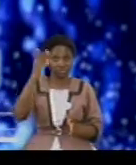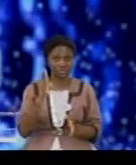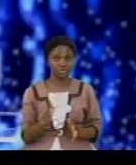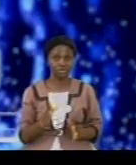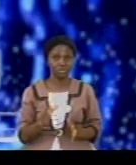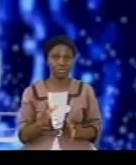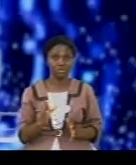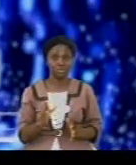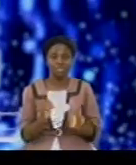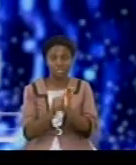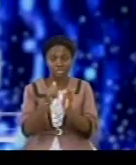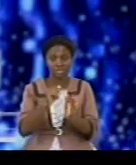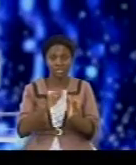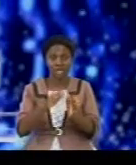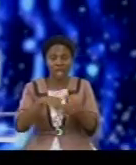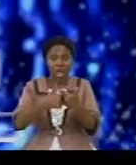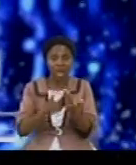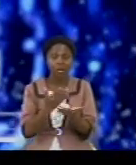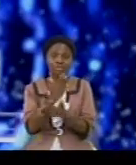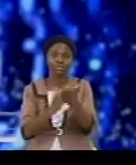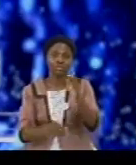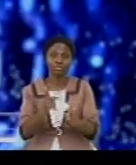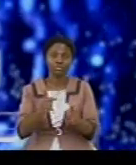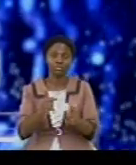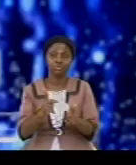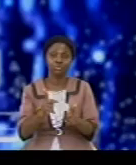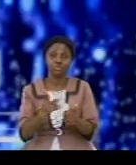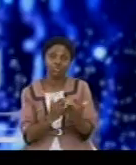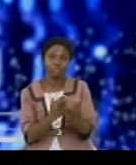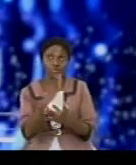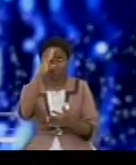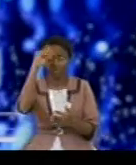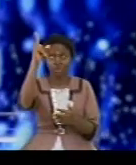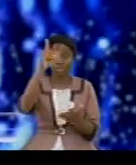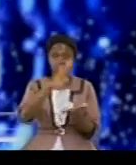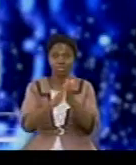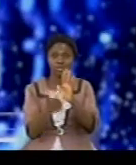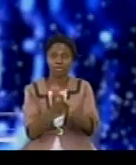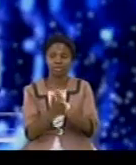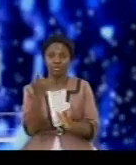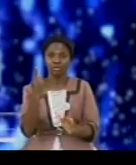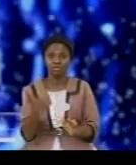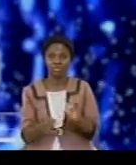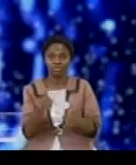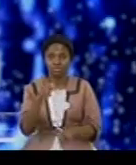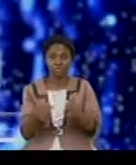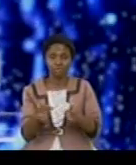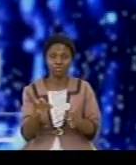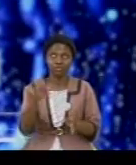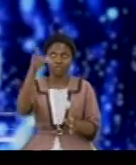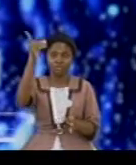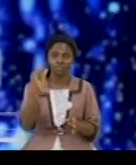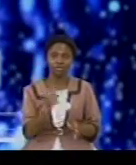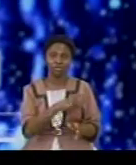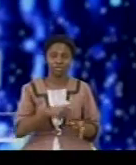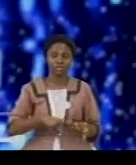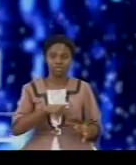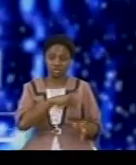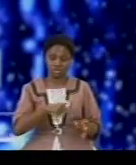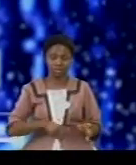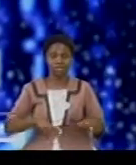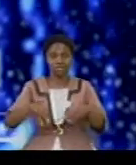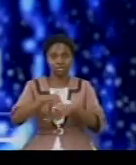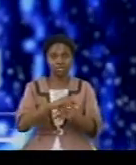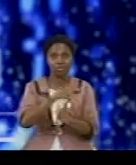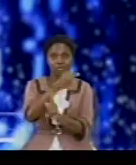him become citizens of God's kingdom when they make the right choice, when they turn unto God with all their